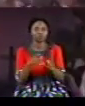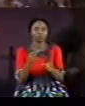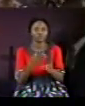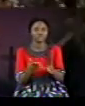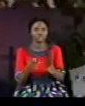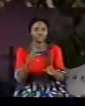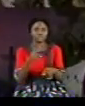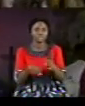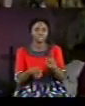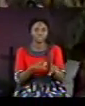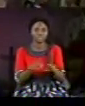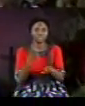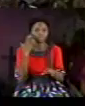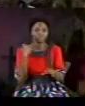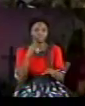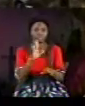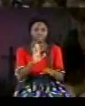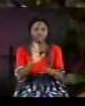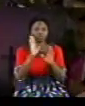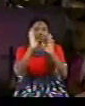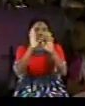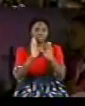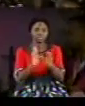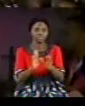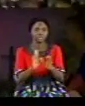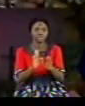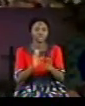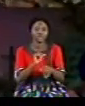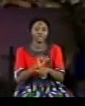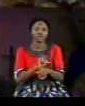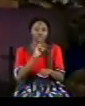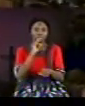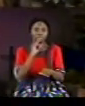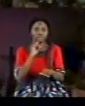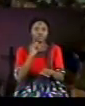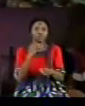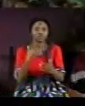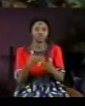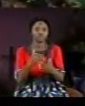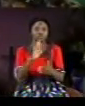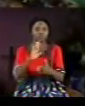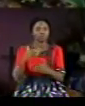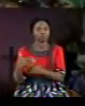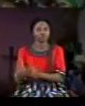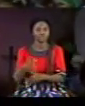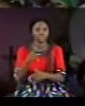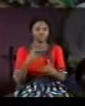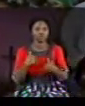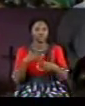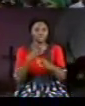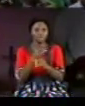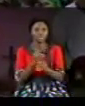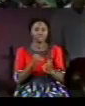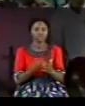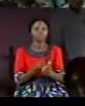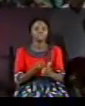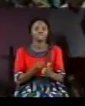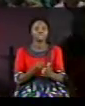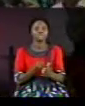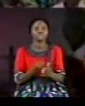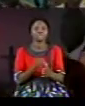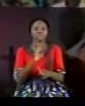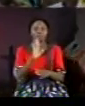Your miracle is there by your side. You have got it. You're online, and you're on radio,